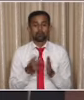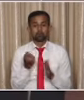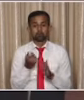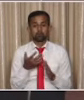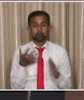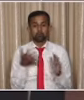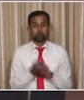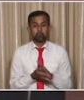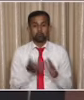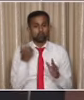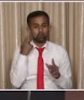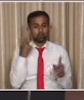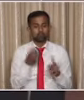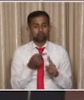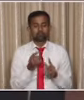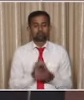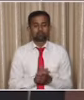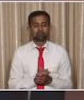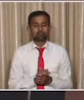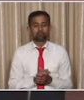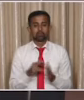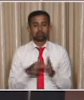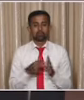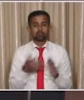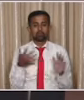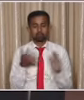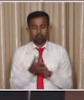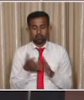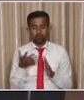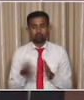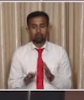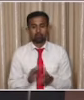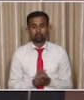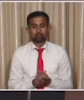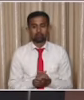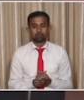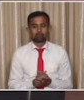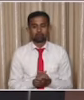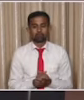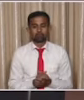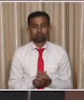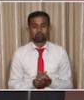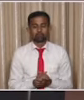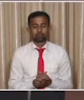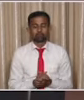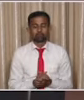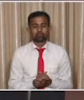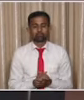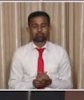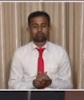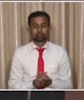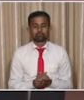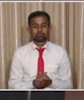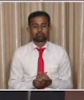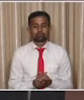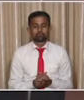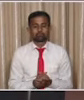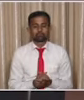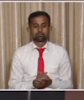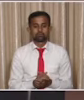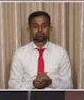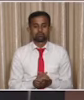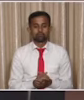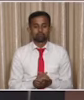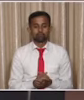Ratat bankulot kalla thiyenawa. Aarthika aparadat kalla thiyenawa. To add insult to injury. So how